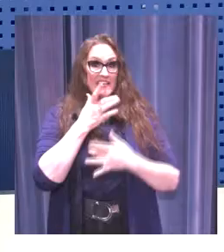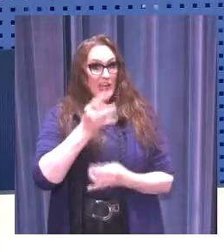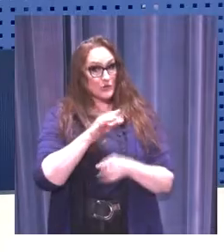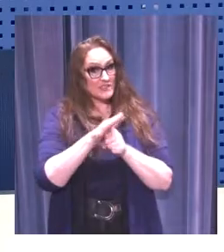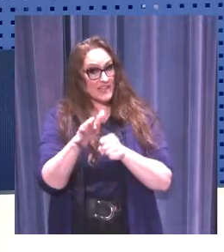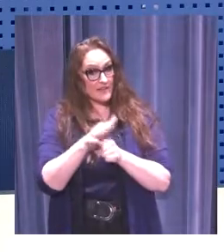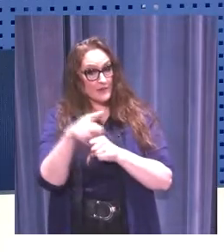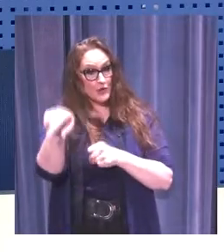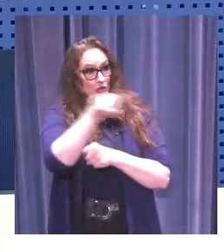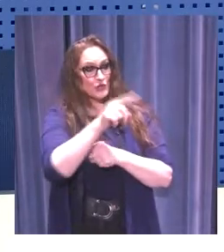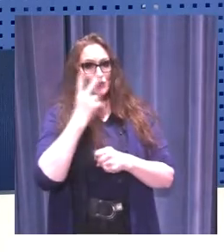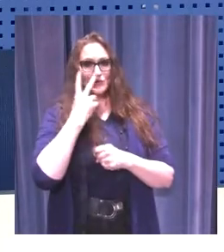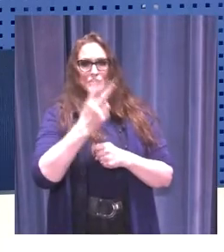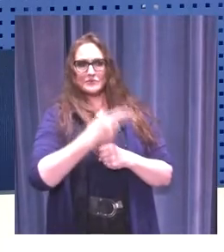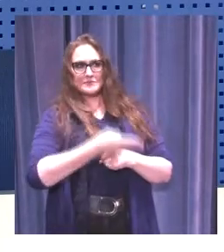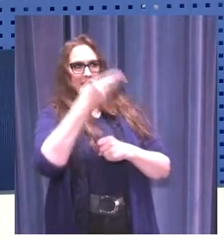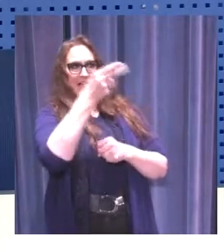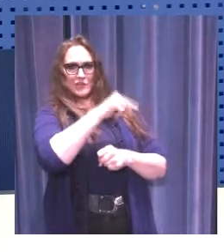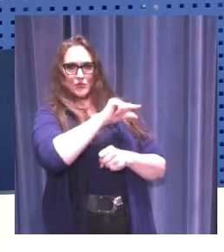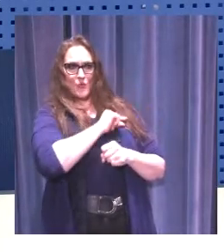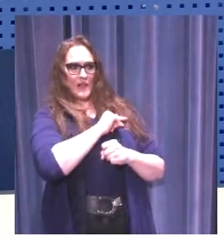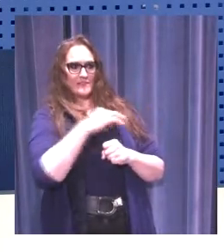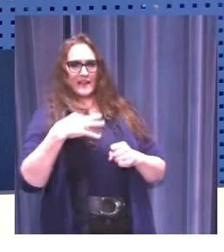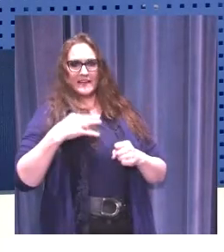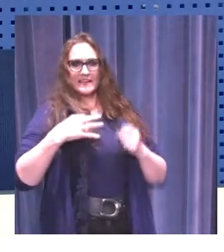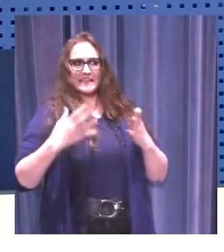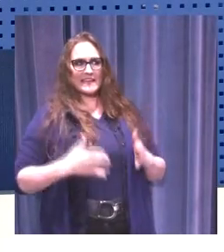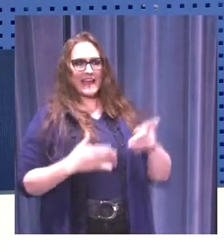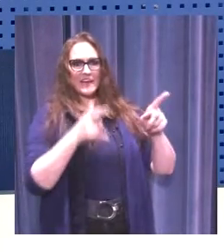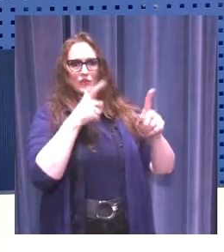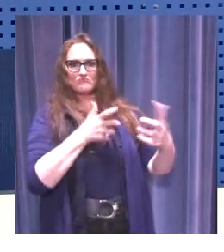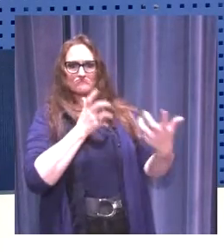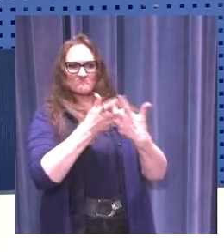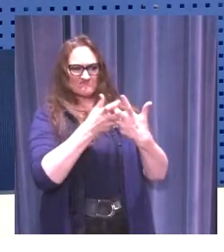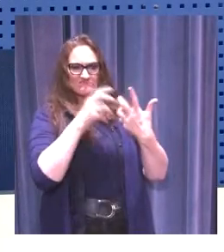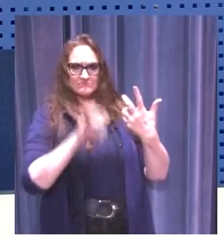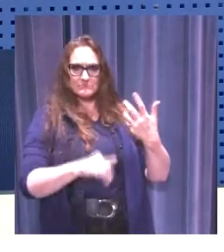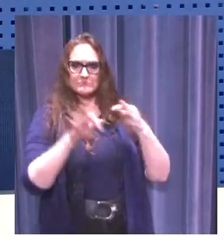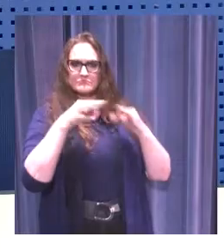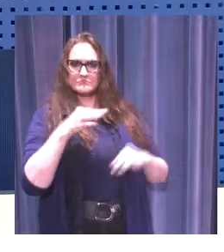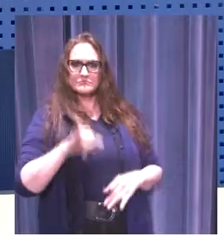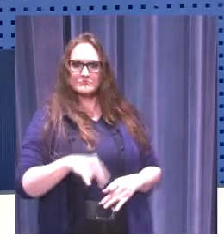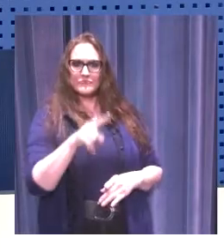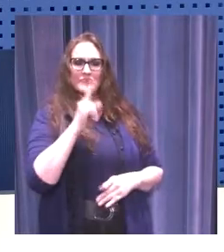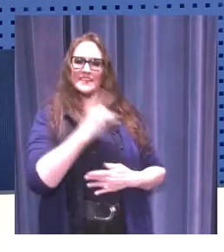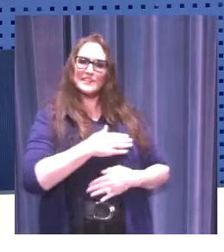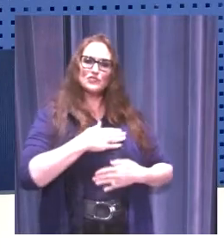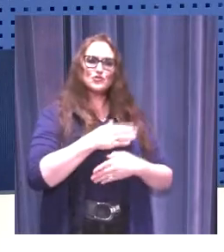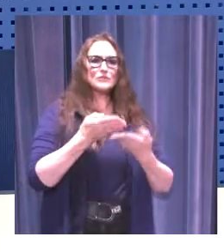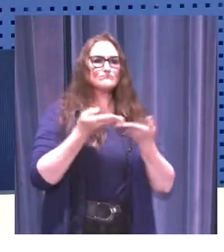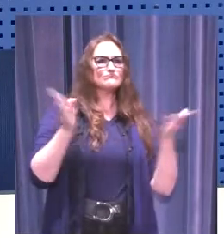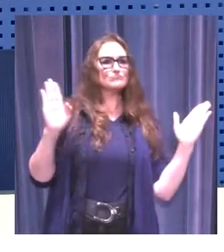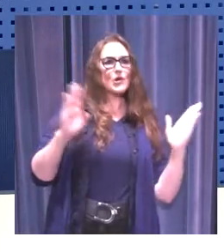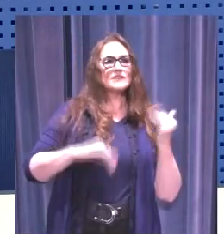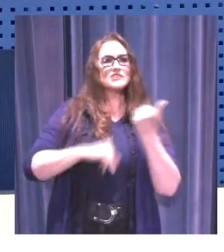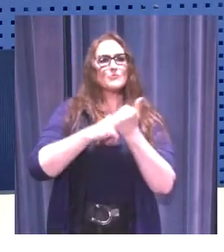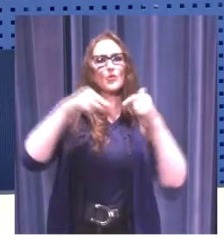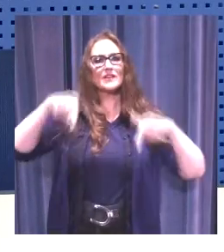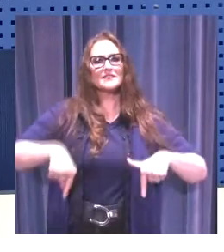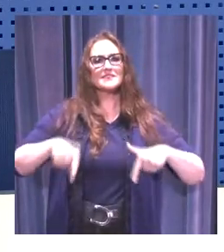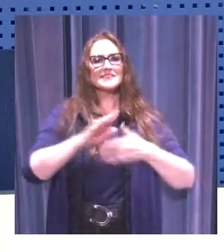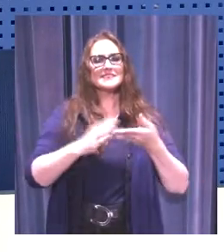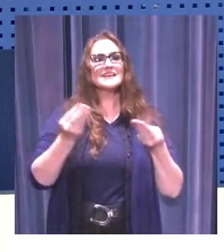enough, you saw a highly qualified candidate who fits this description and who enjoys broad support across this